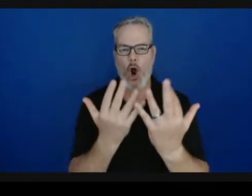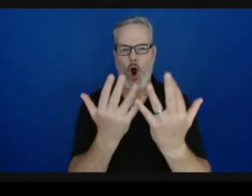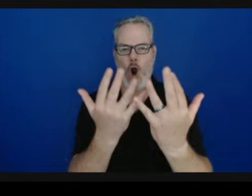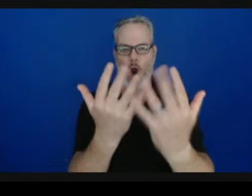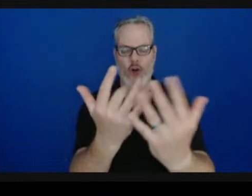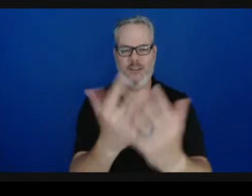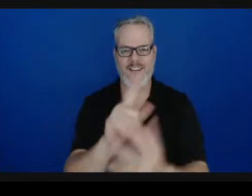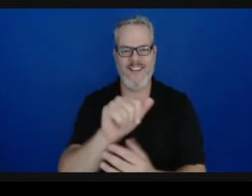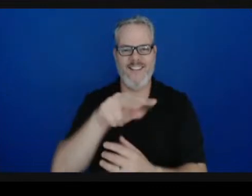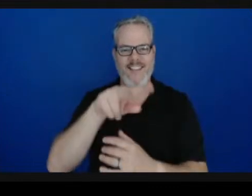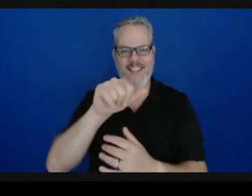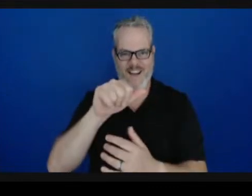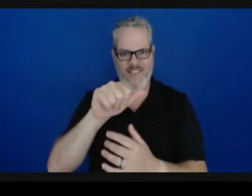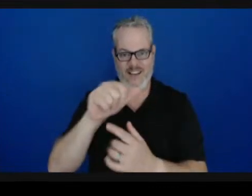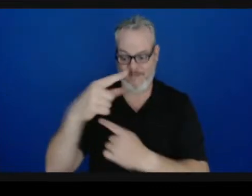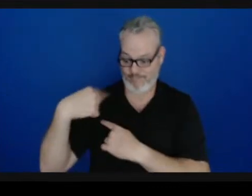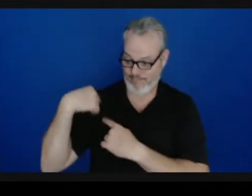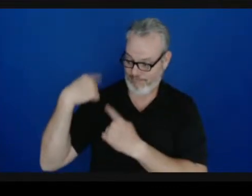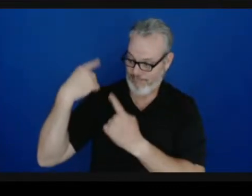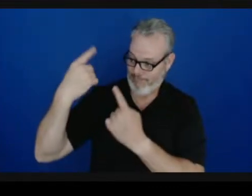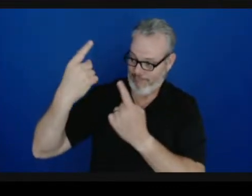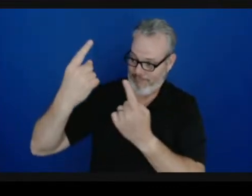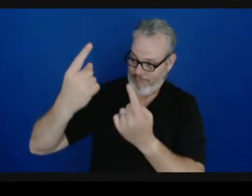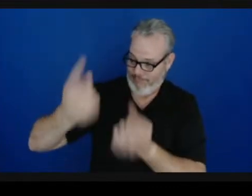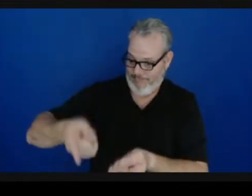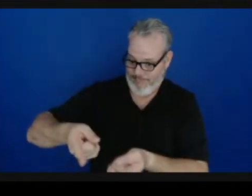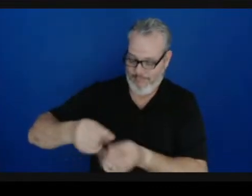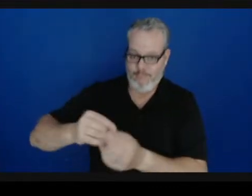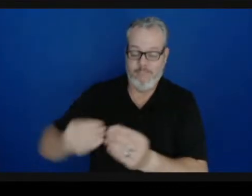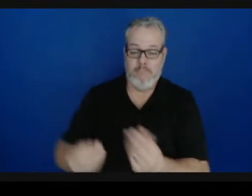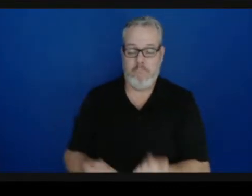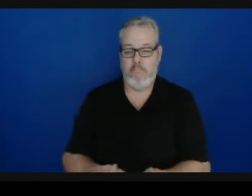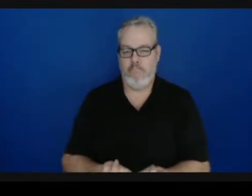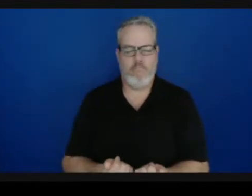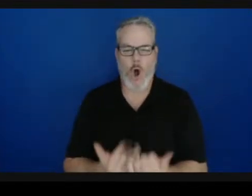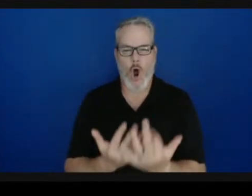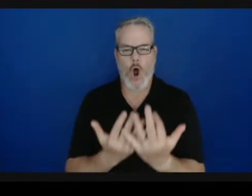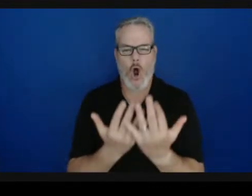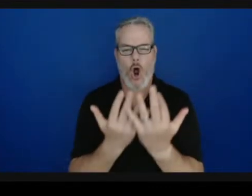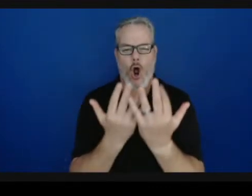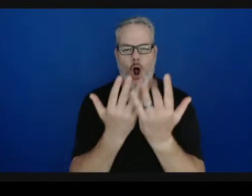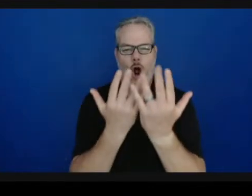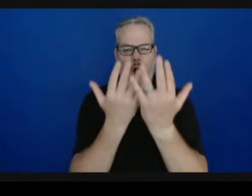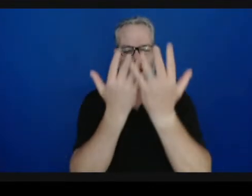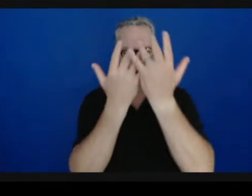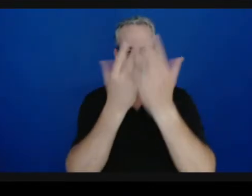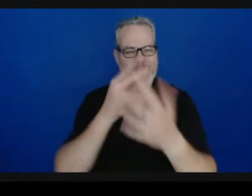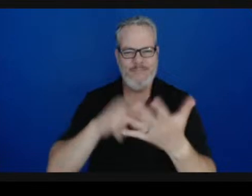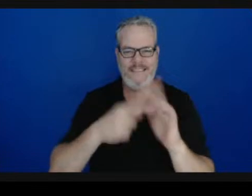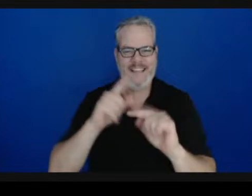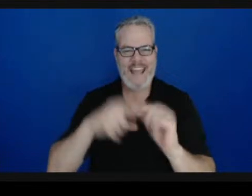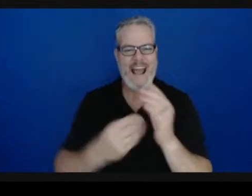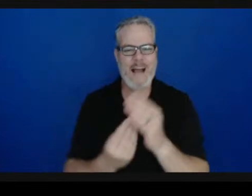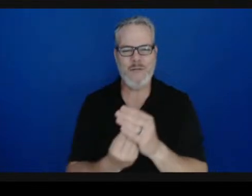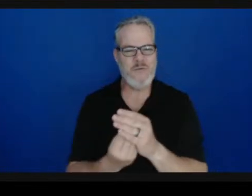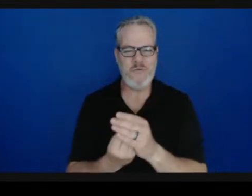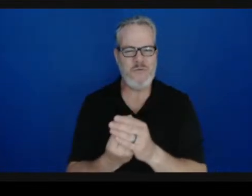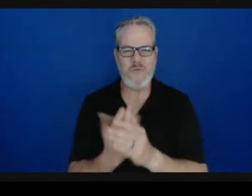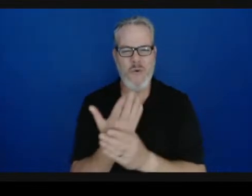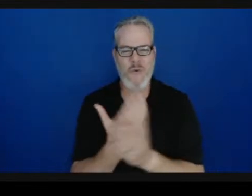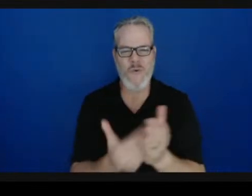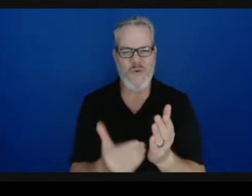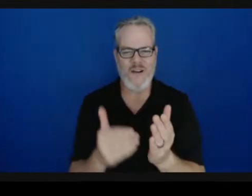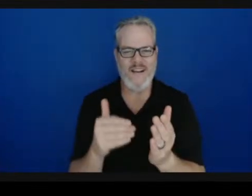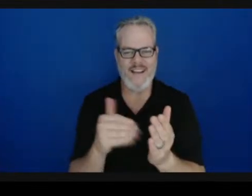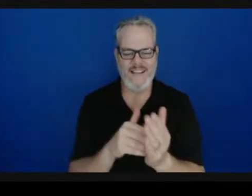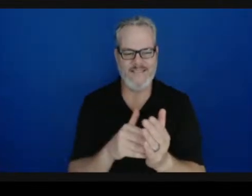was back then. And every successive flow since then has set back the progression of recovery. And that's the real answer, Daniel.